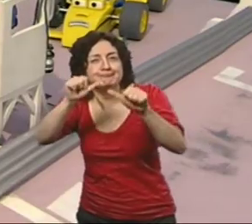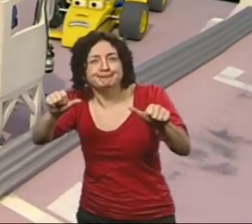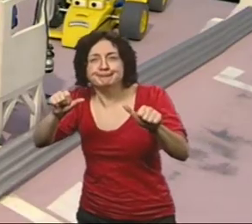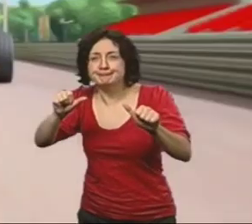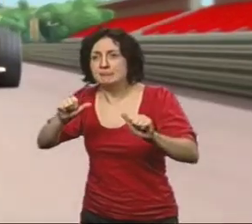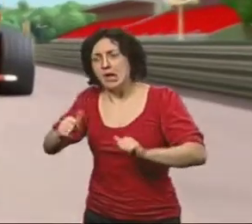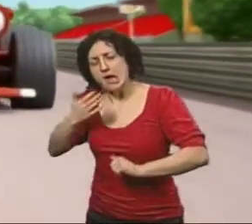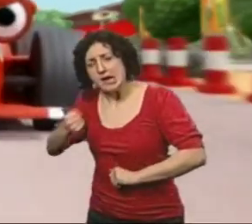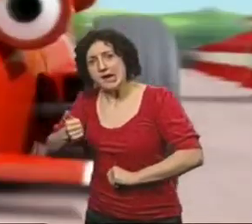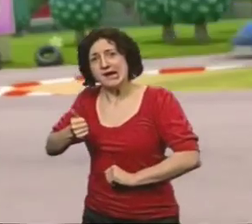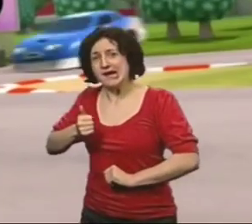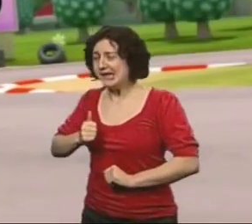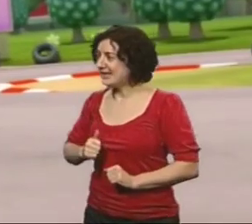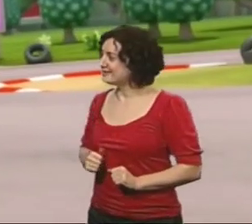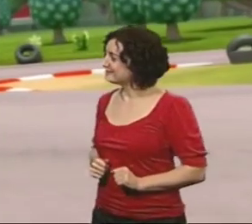lad.